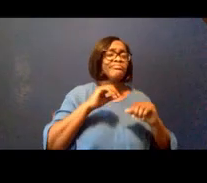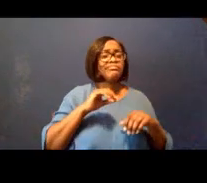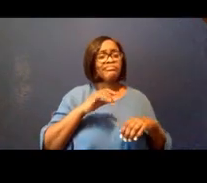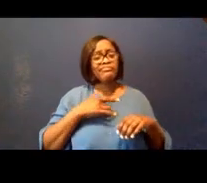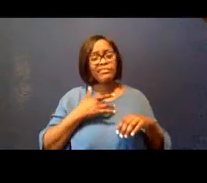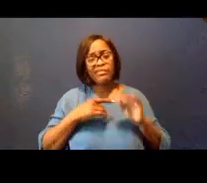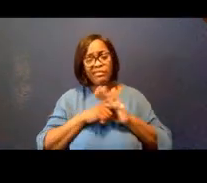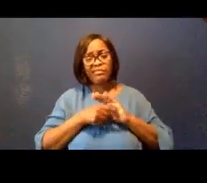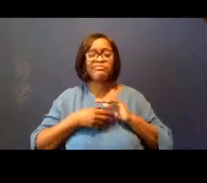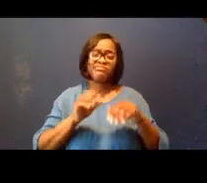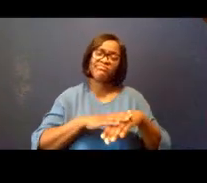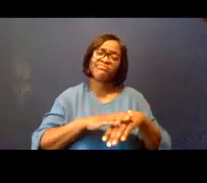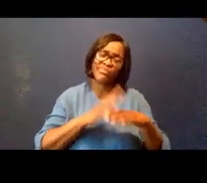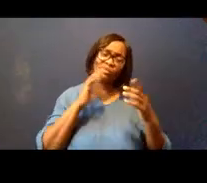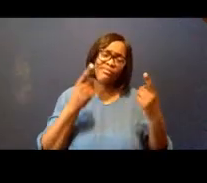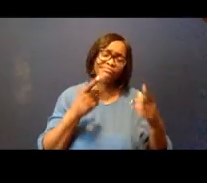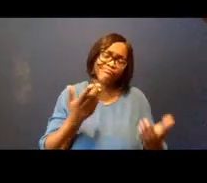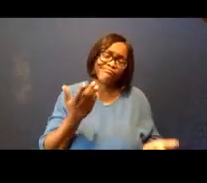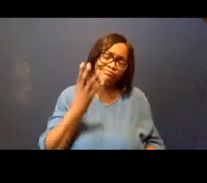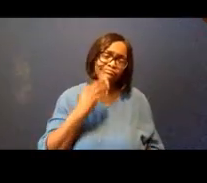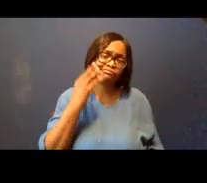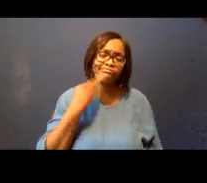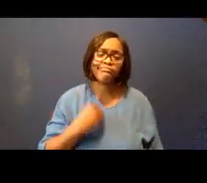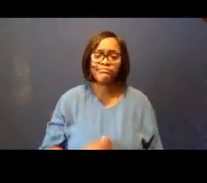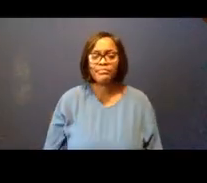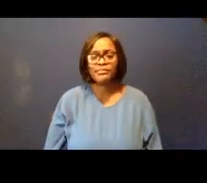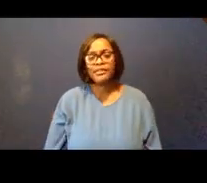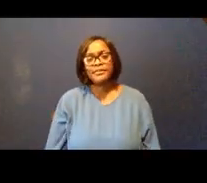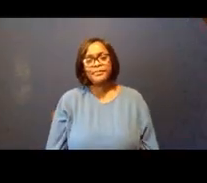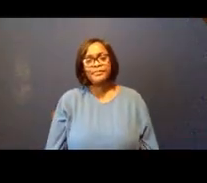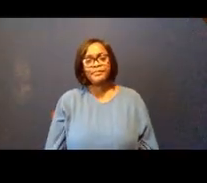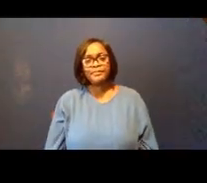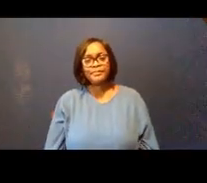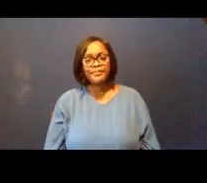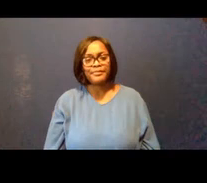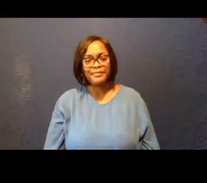Americans that are disabled.